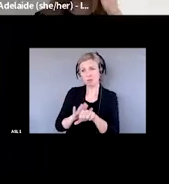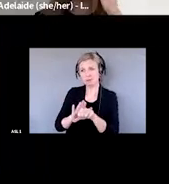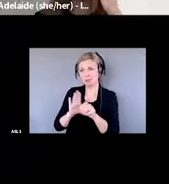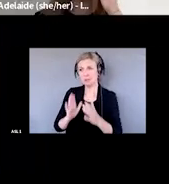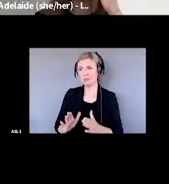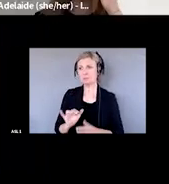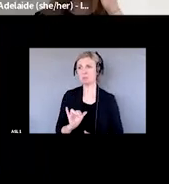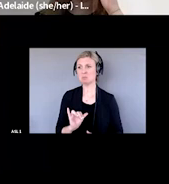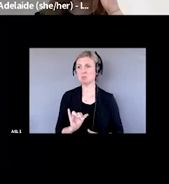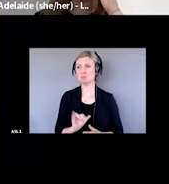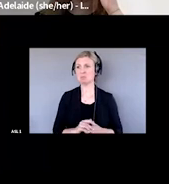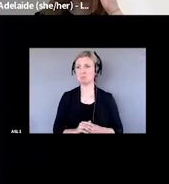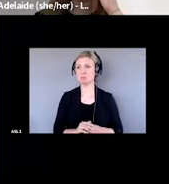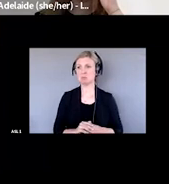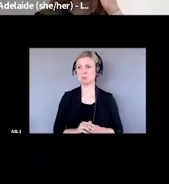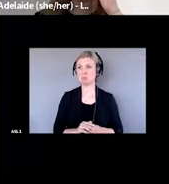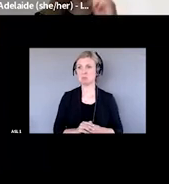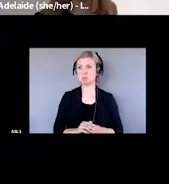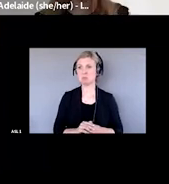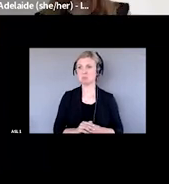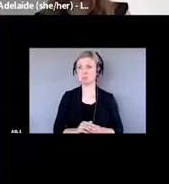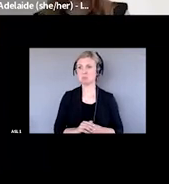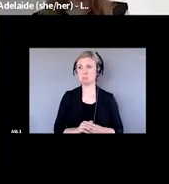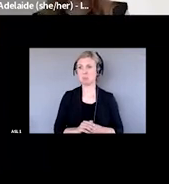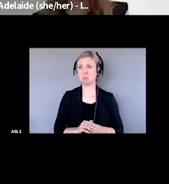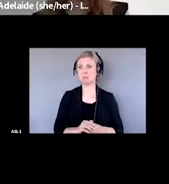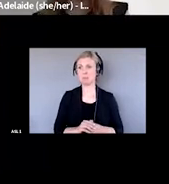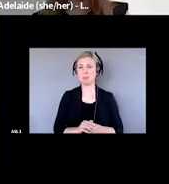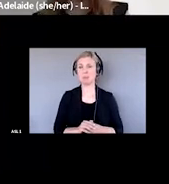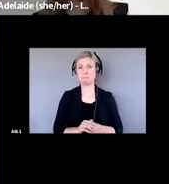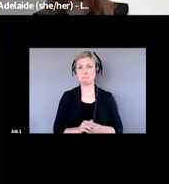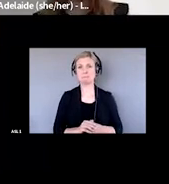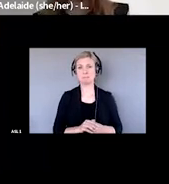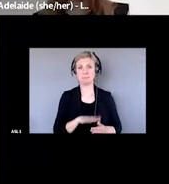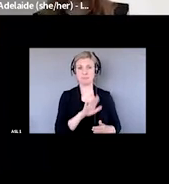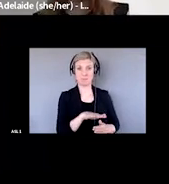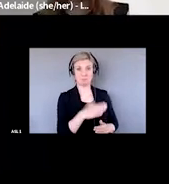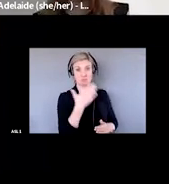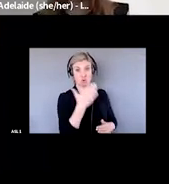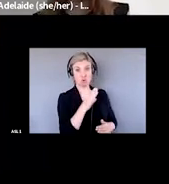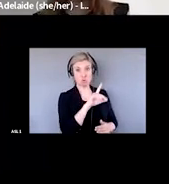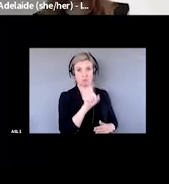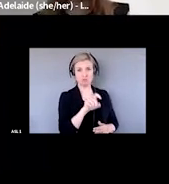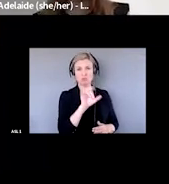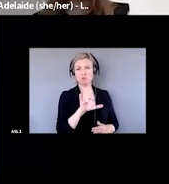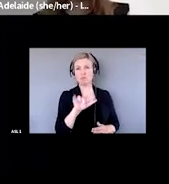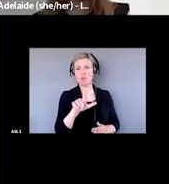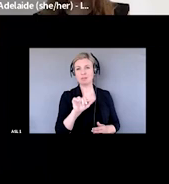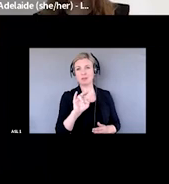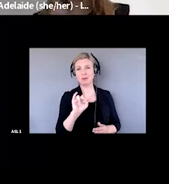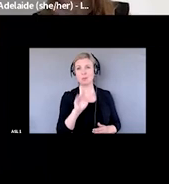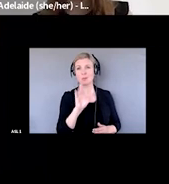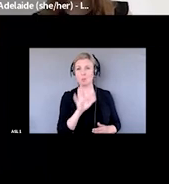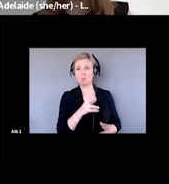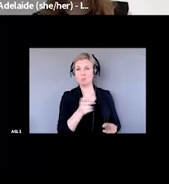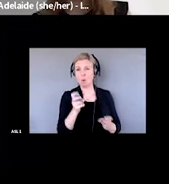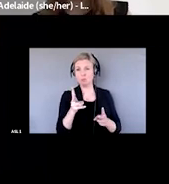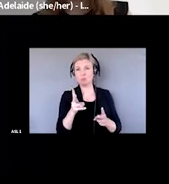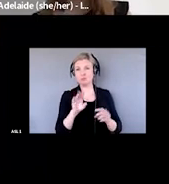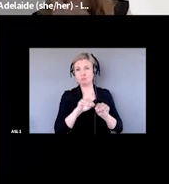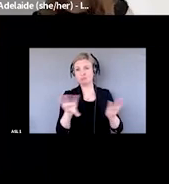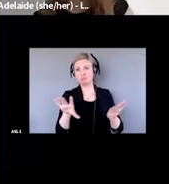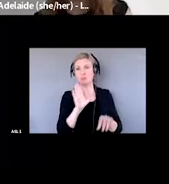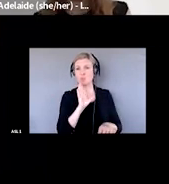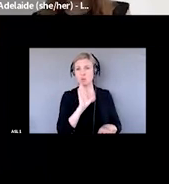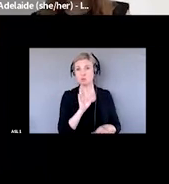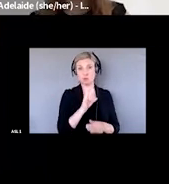Nicola, I can find that link from the CIPO website. And All it's a great question. So that link will be available. And everyone who is registered,